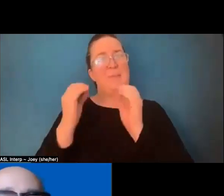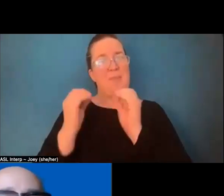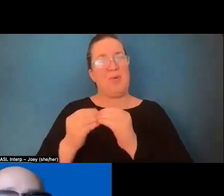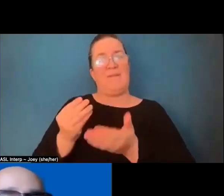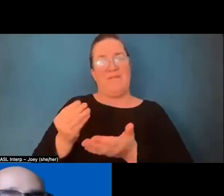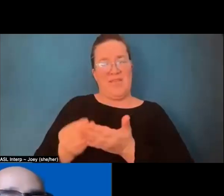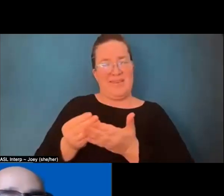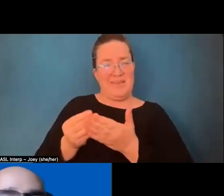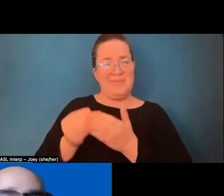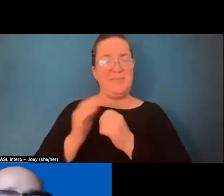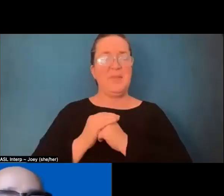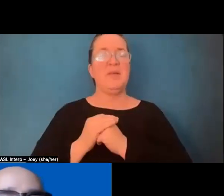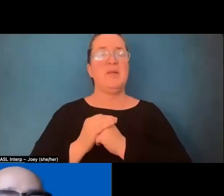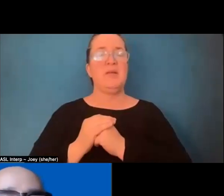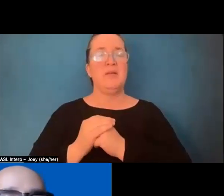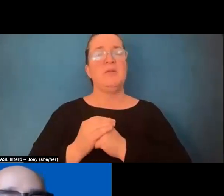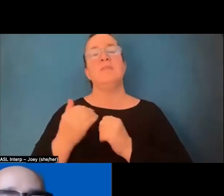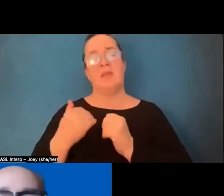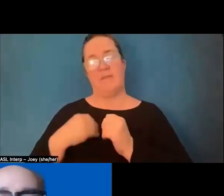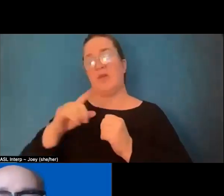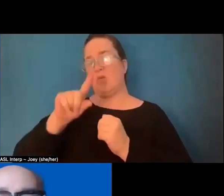is a question about that in the application.